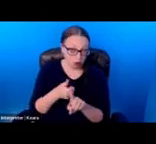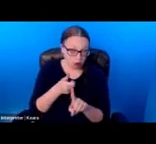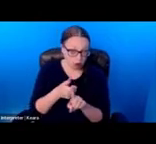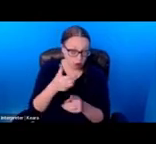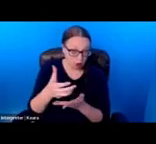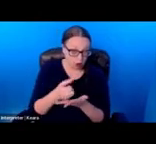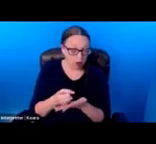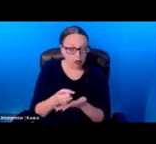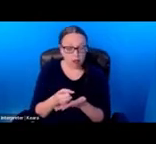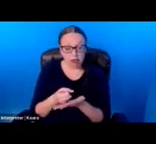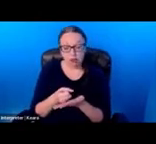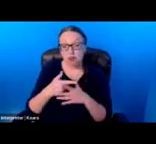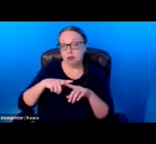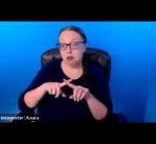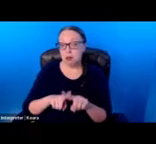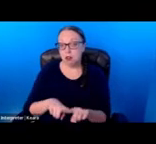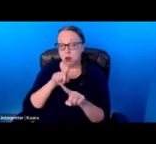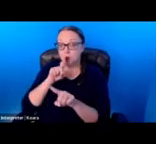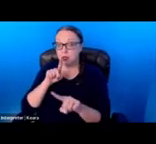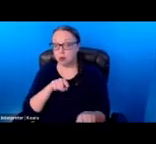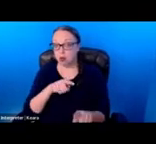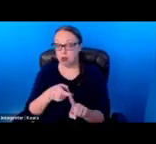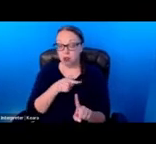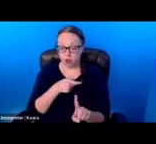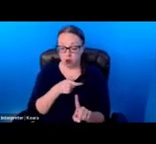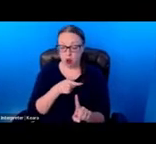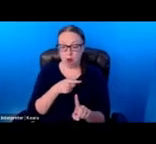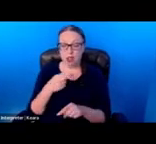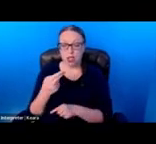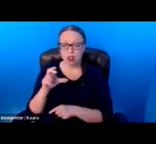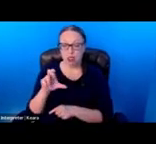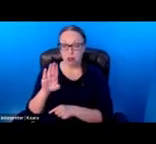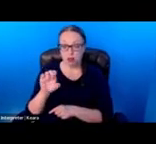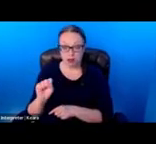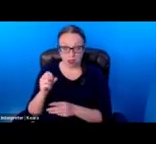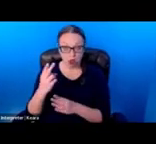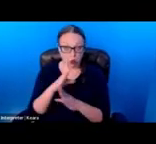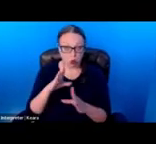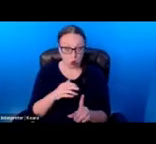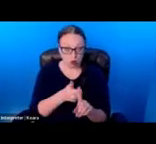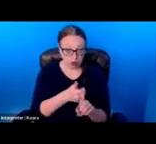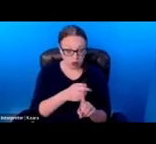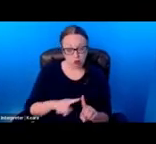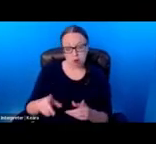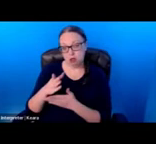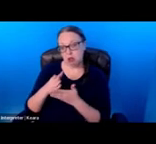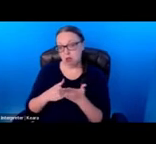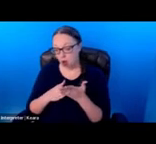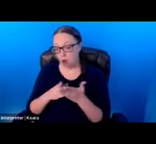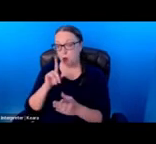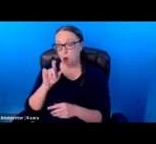collected based on responses from the HCBS user themselves, but some questions allow for proxy